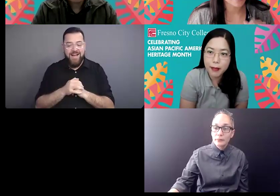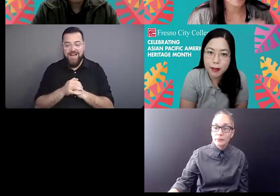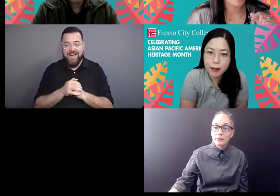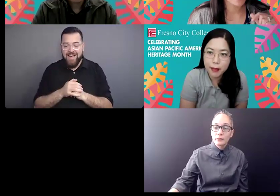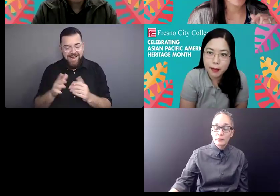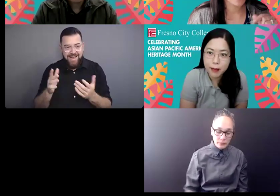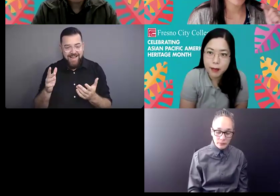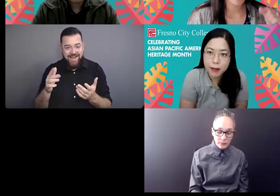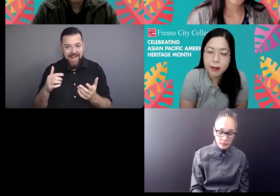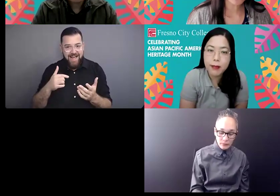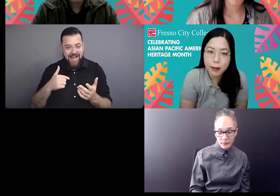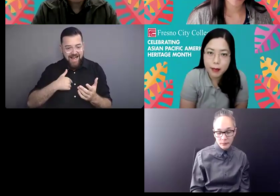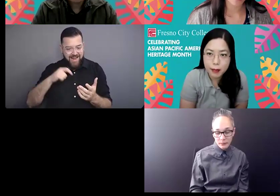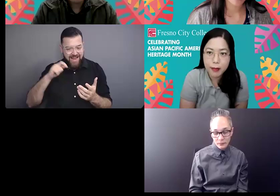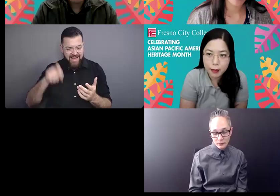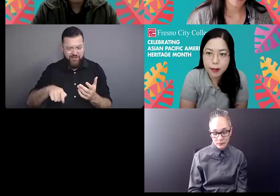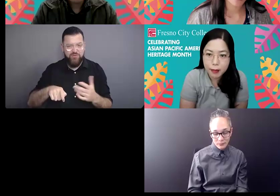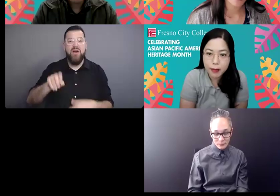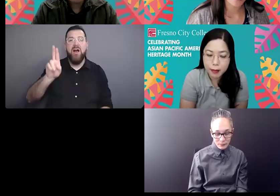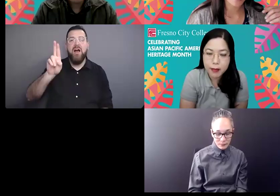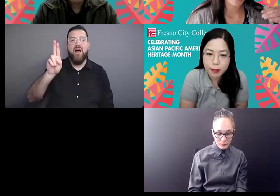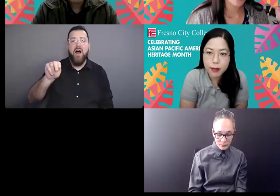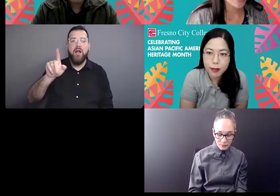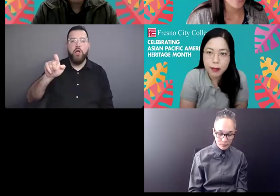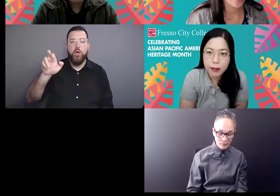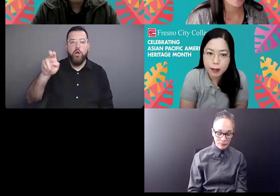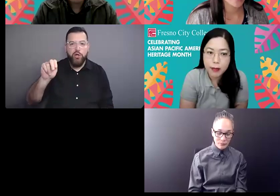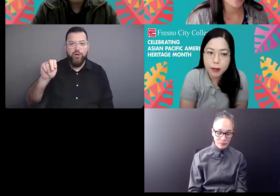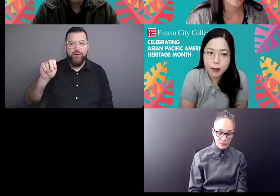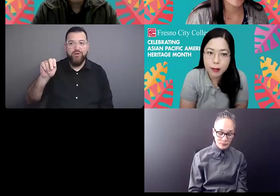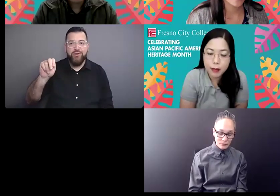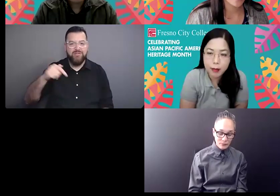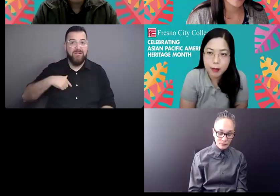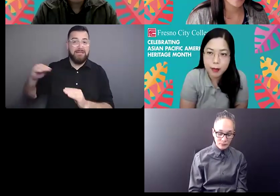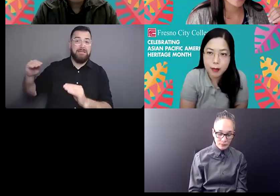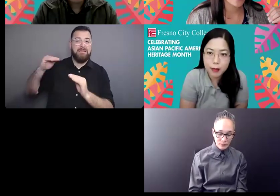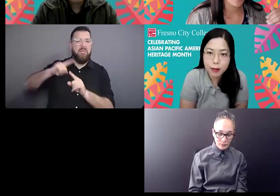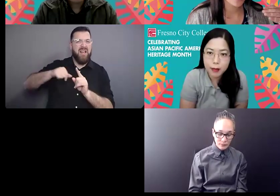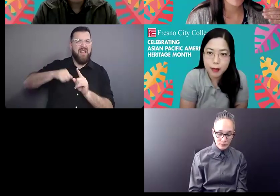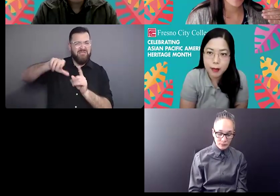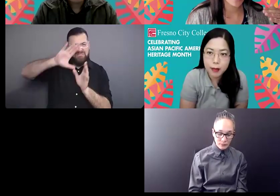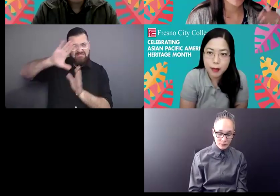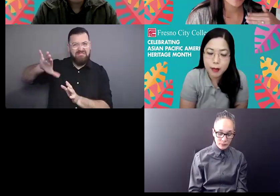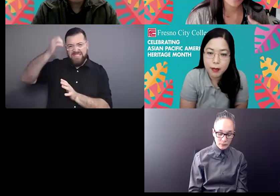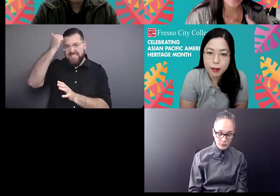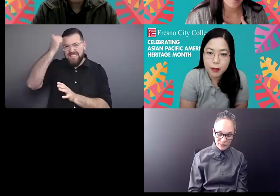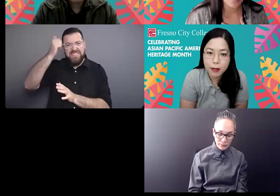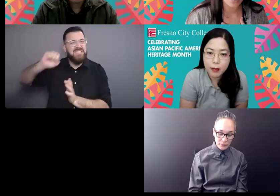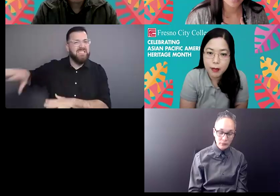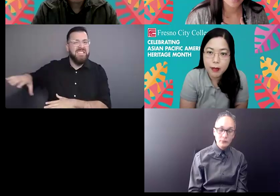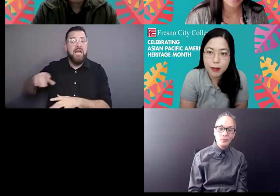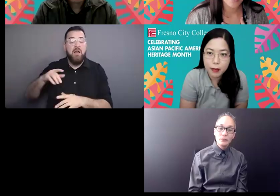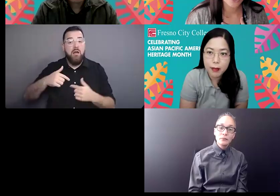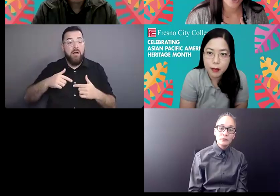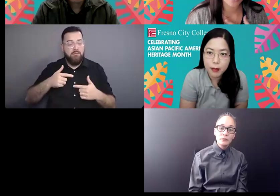had to unlearn that in a sense. And it took time, it did. And I had to teach myself that I can still be